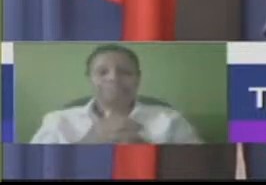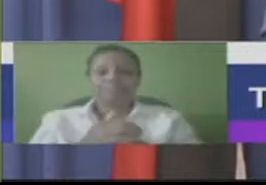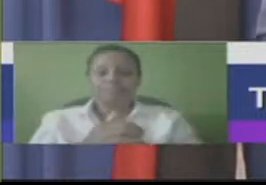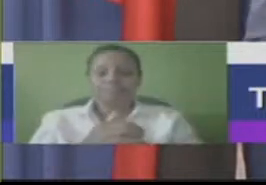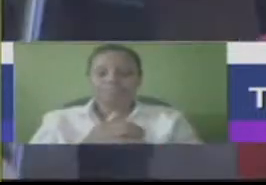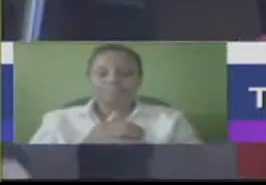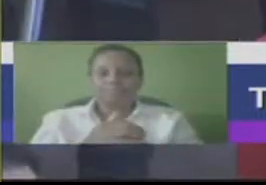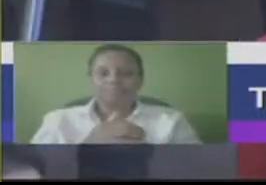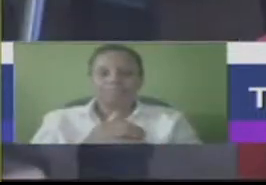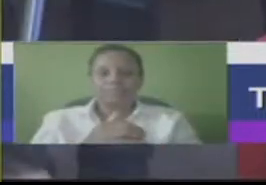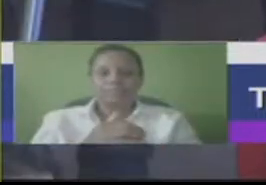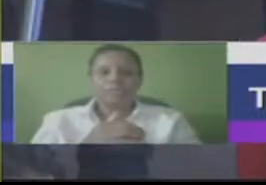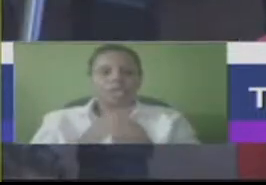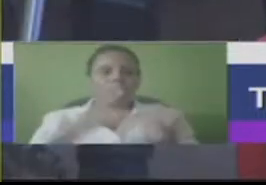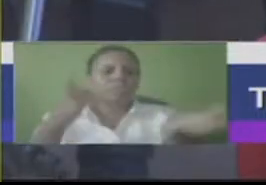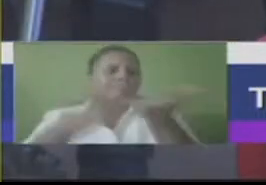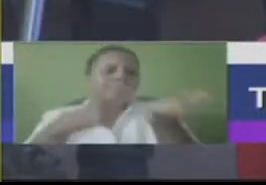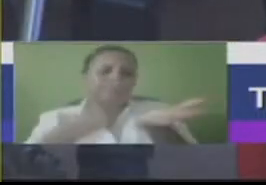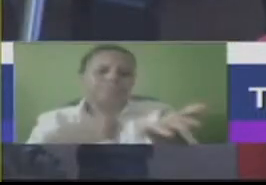the opening of the borders?